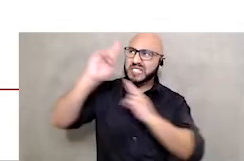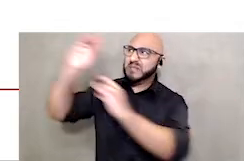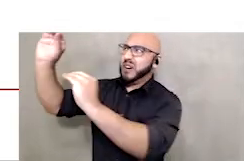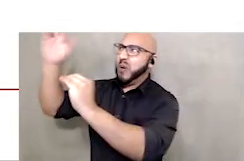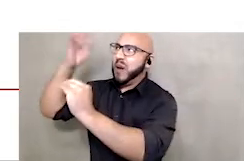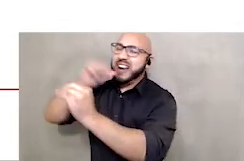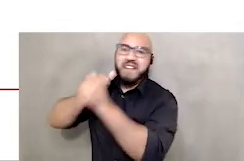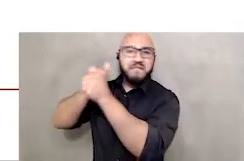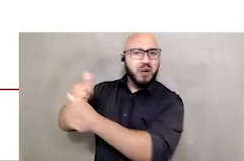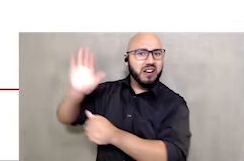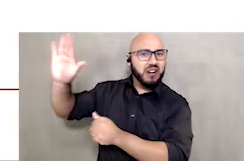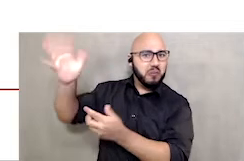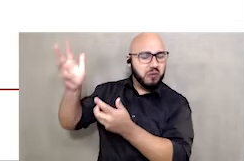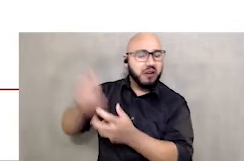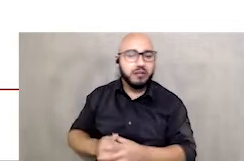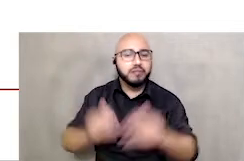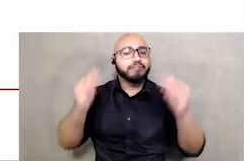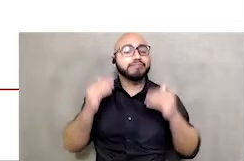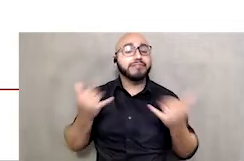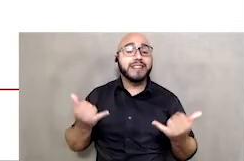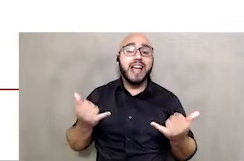Now I want to talk about level of education.